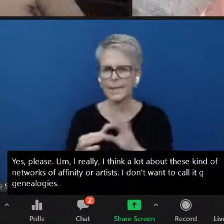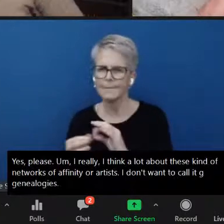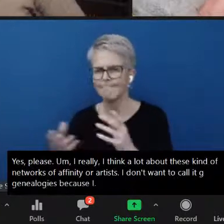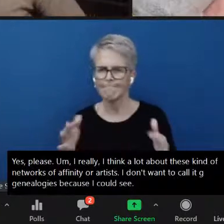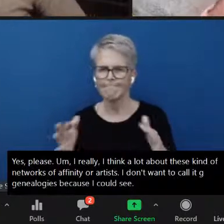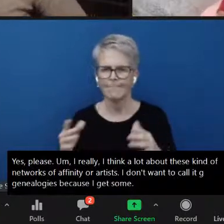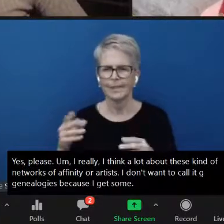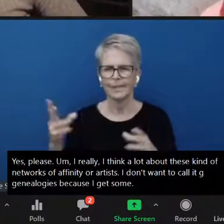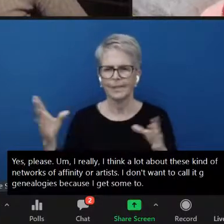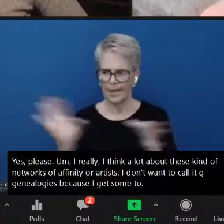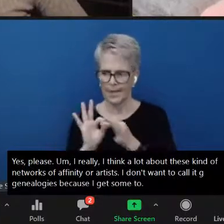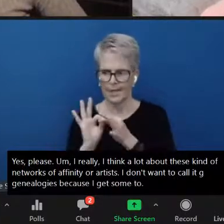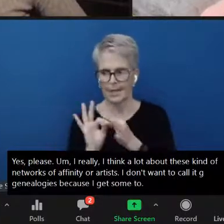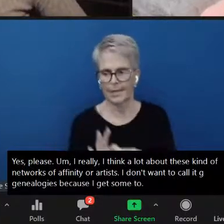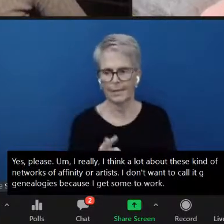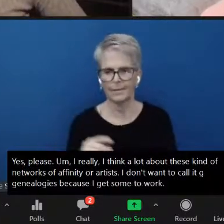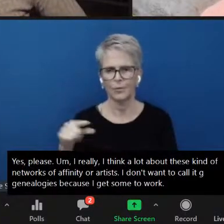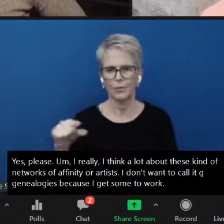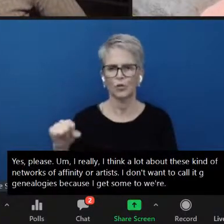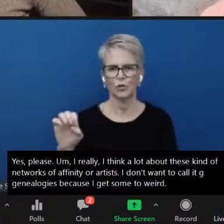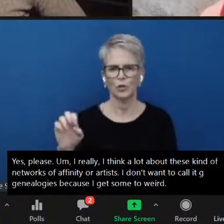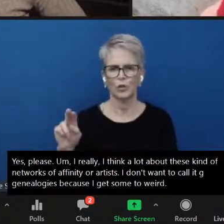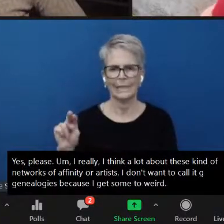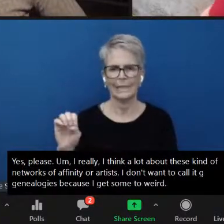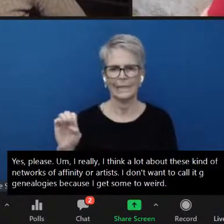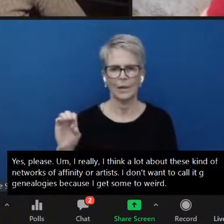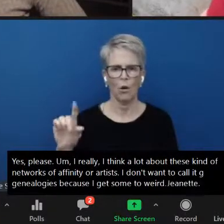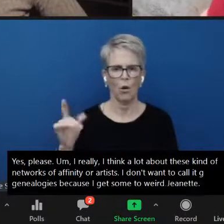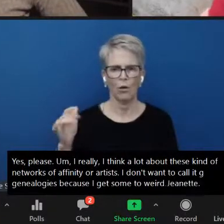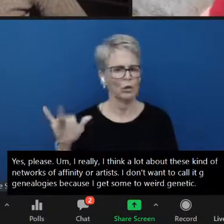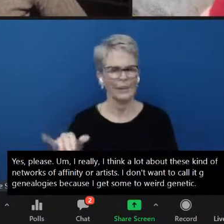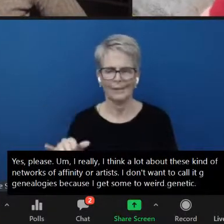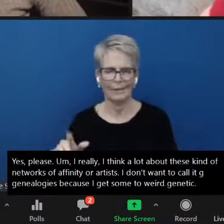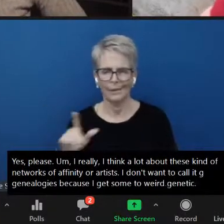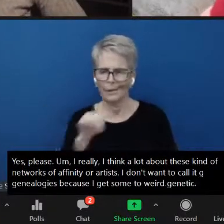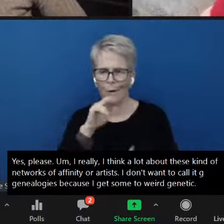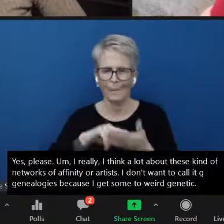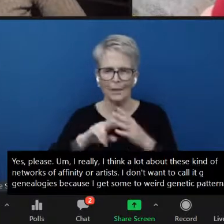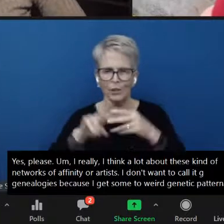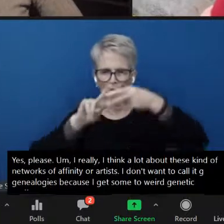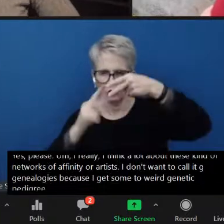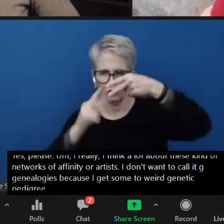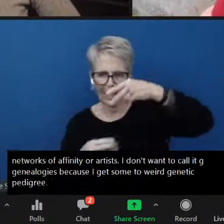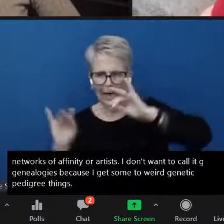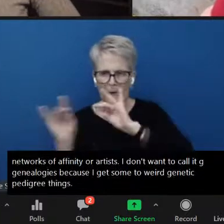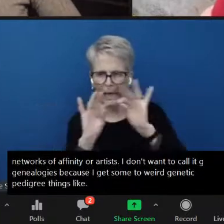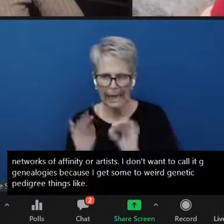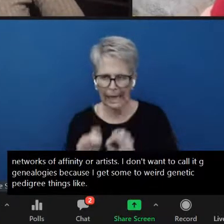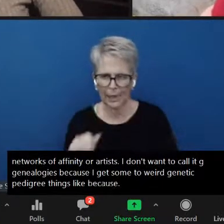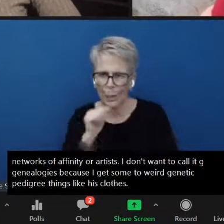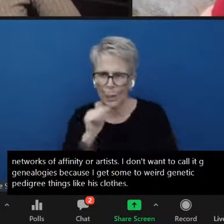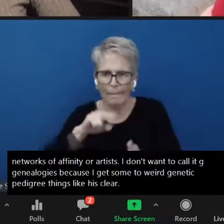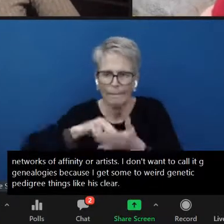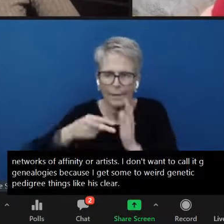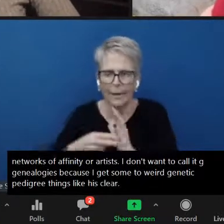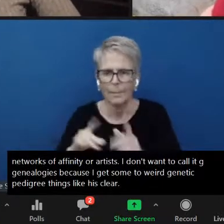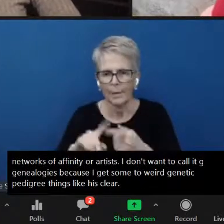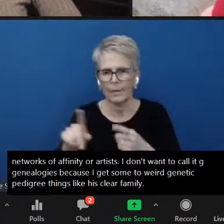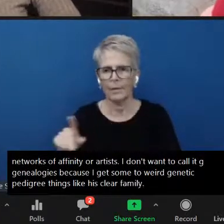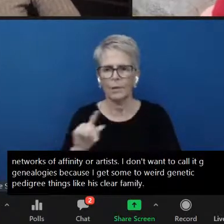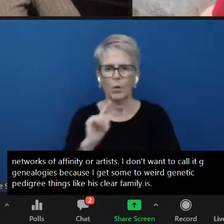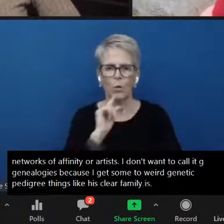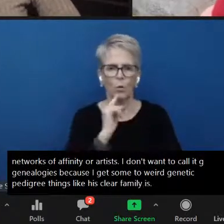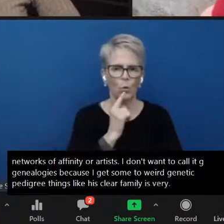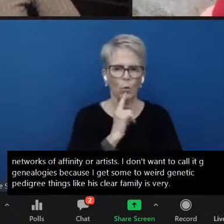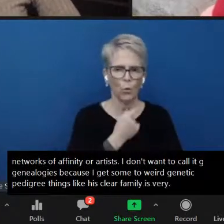because that gets into weird genetic pedigree things, like, because queer family